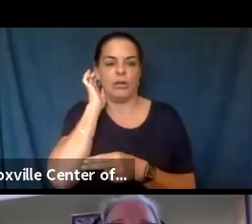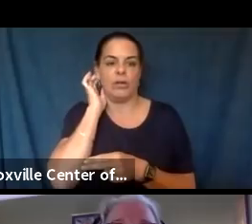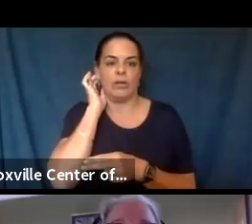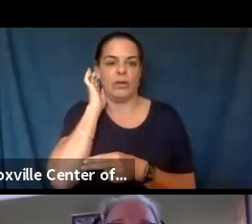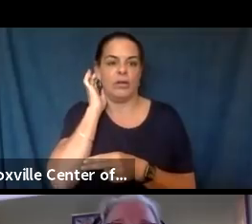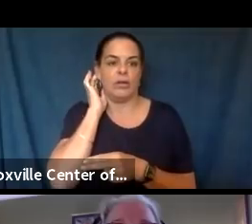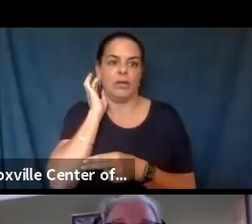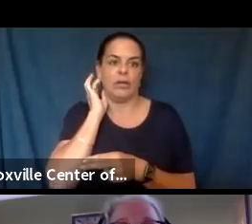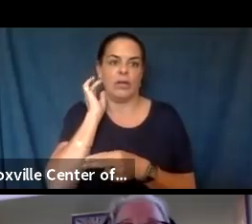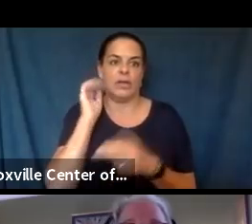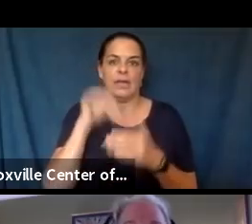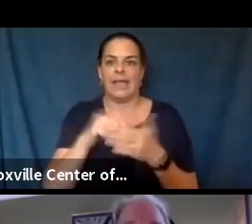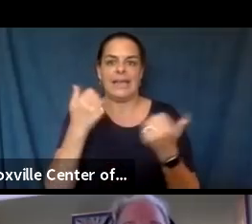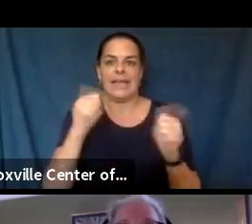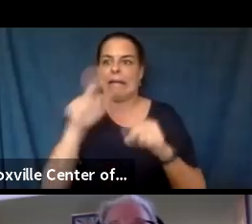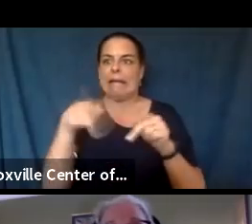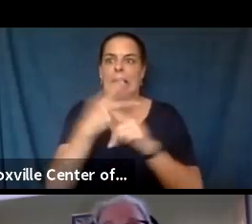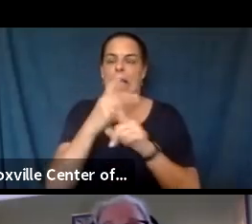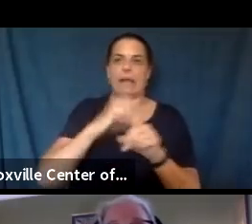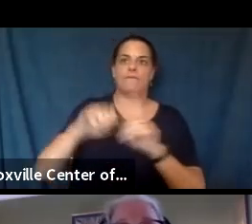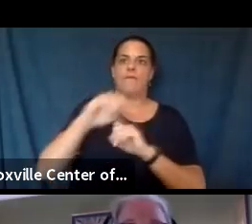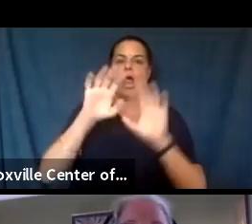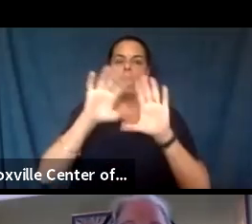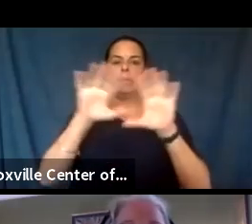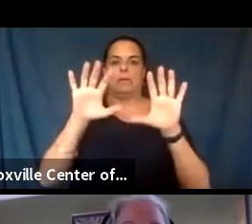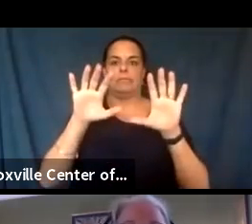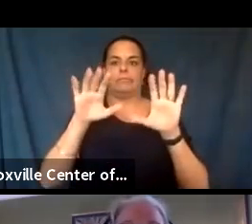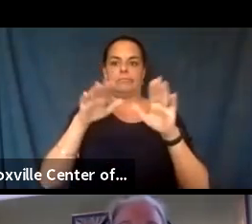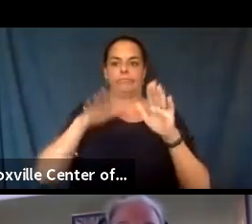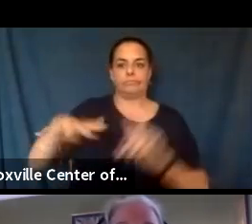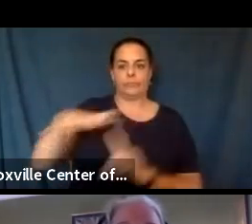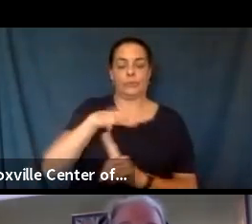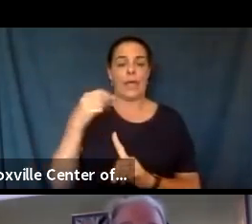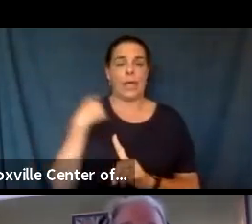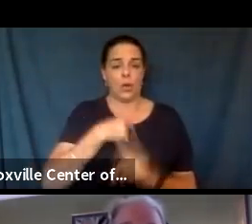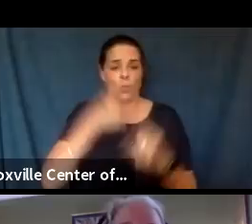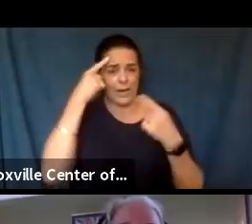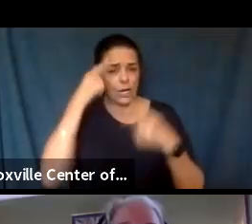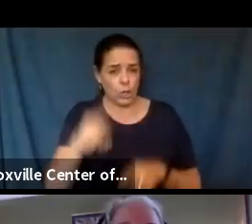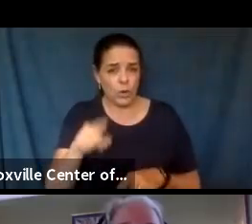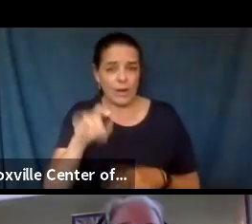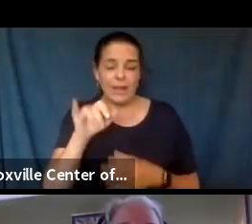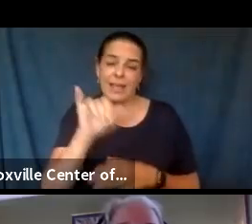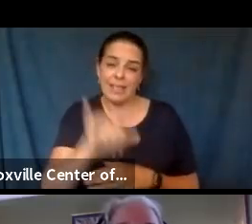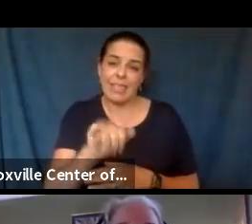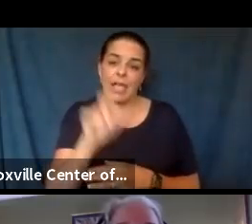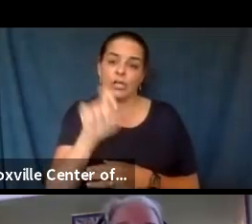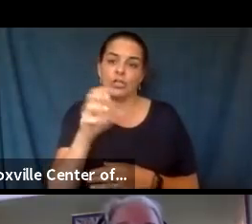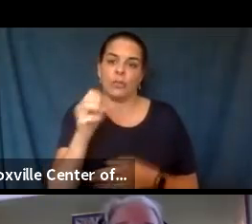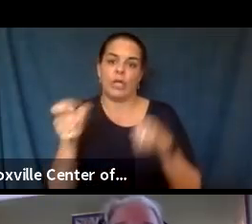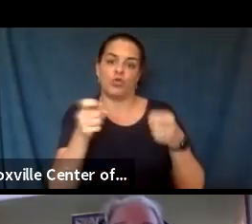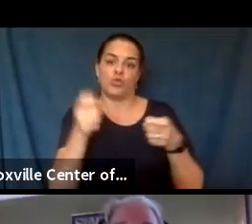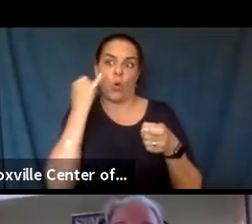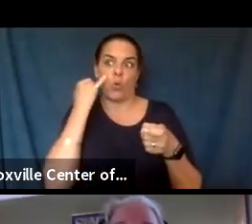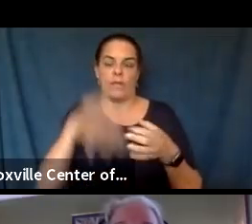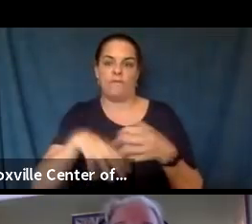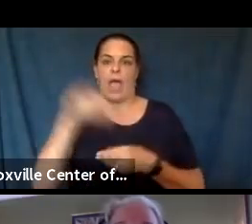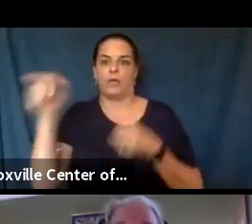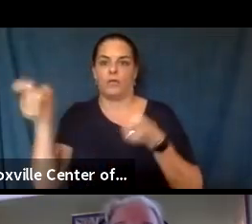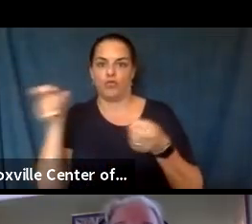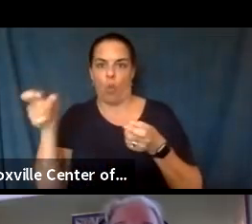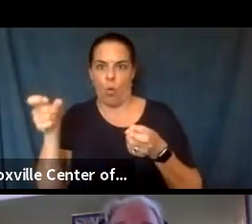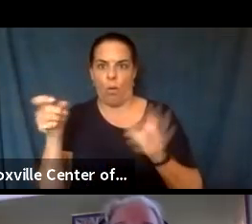a free-for-all environment. And we all would agree that is something that should be controlled if it were to get out of hand.